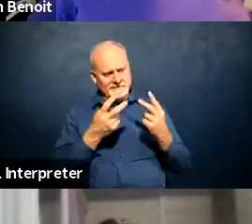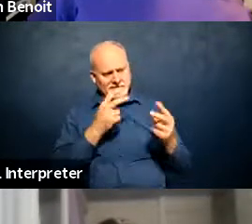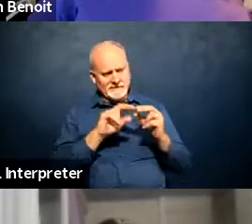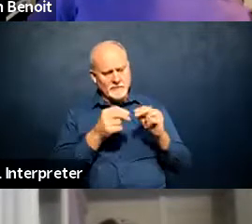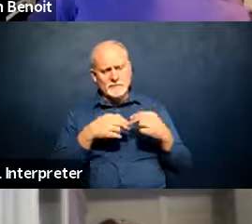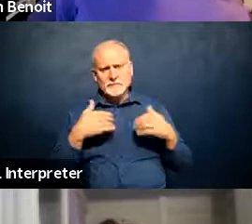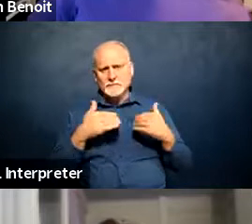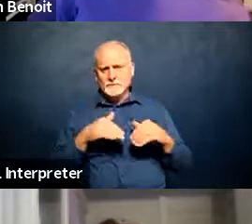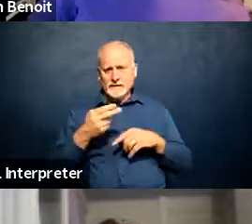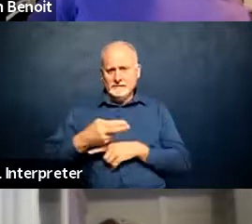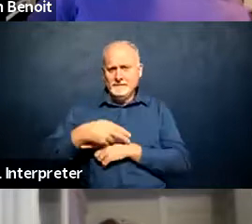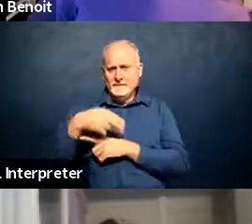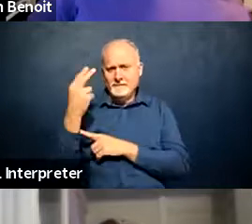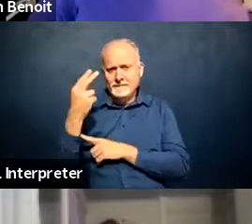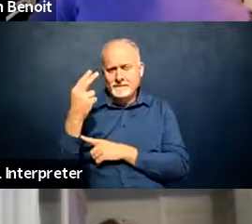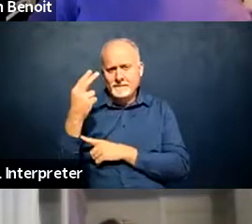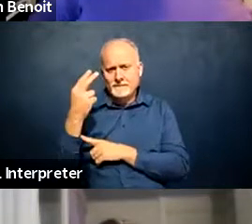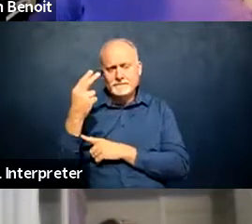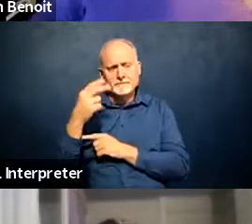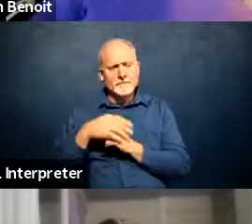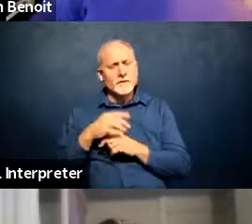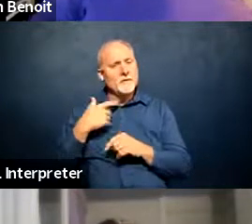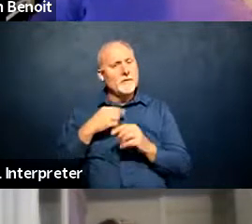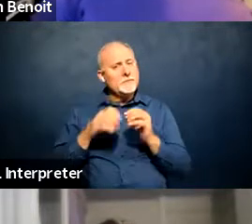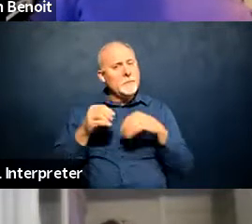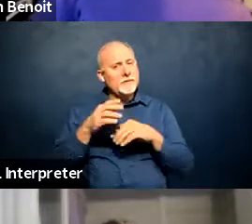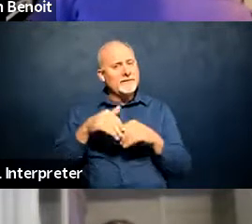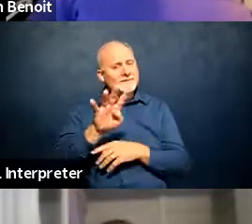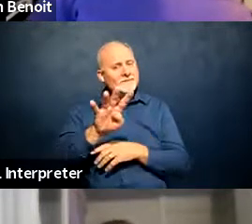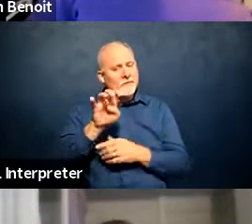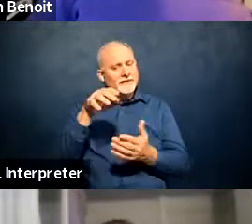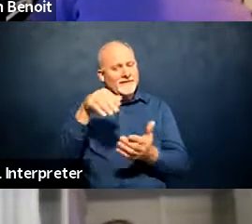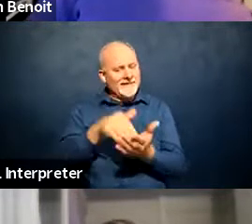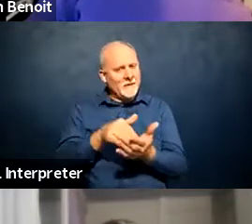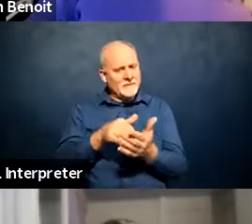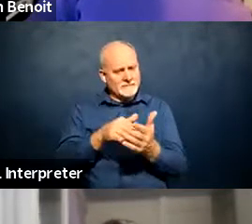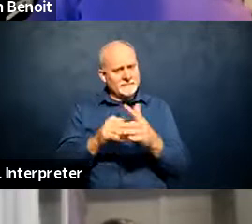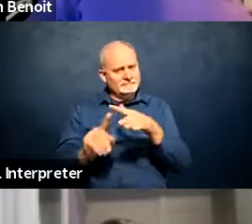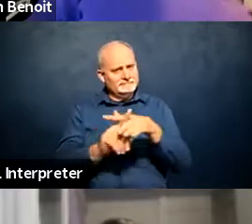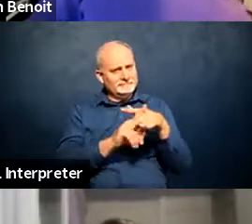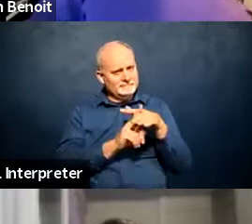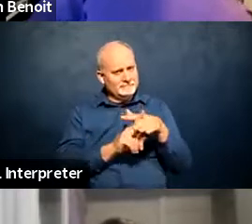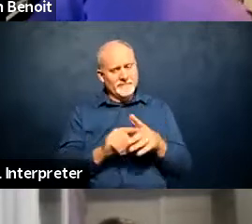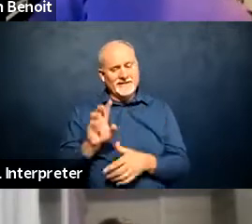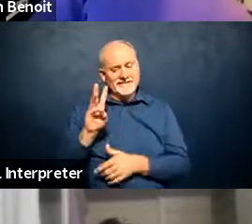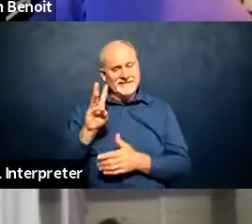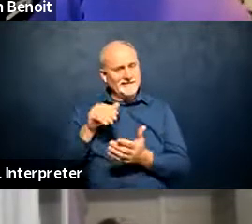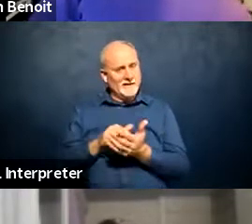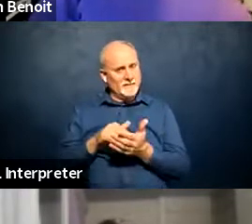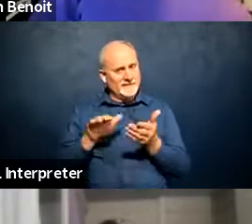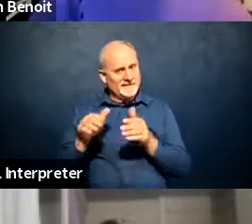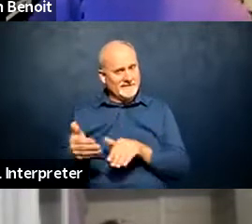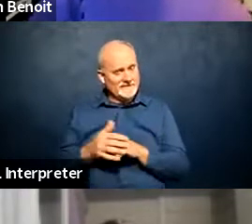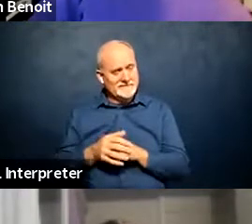significant. We're well over 400,000 cases, 6,000 deaths. Our